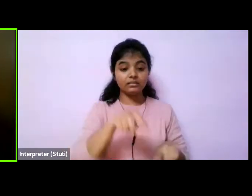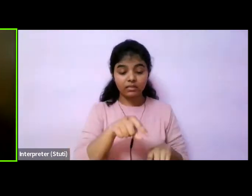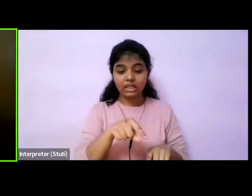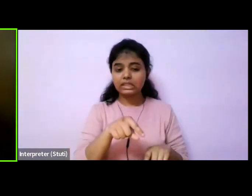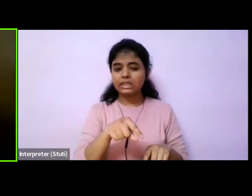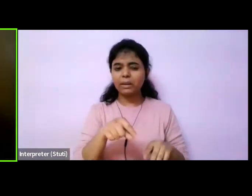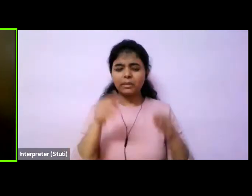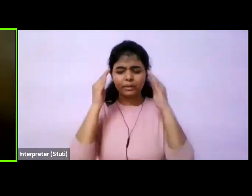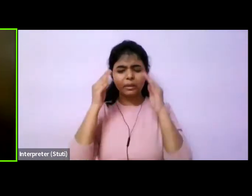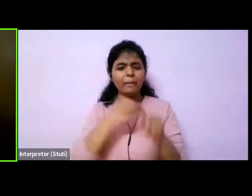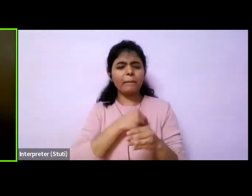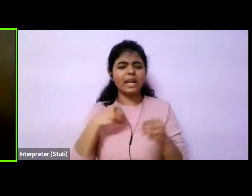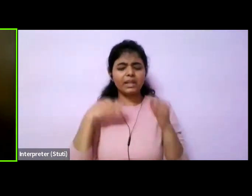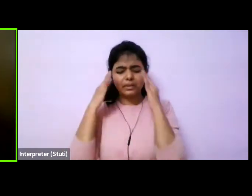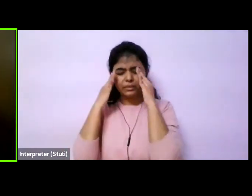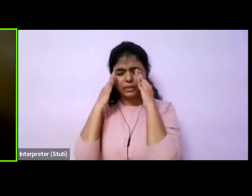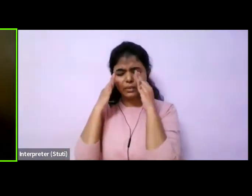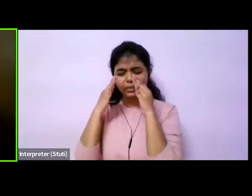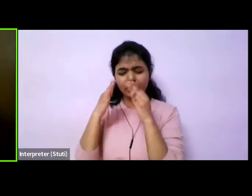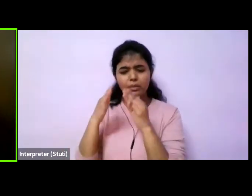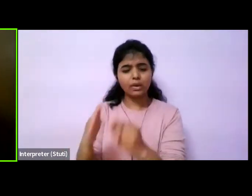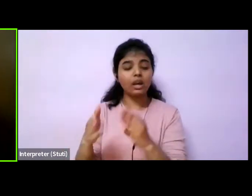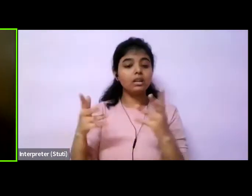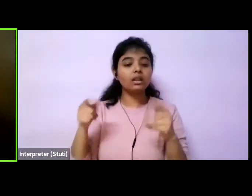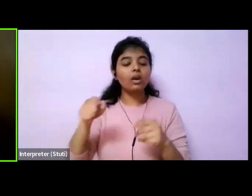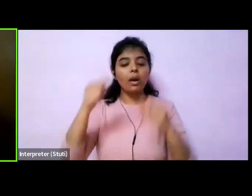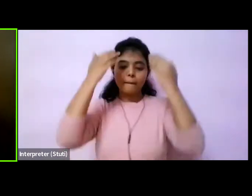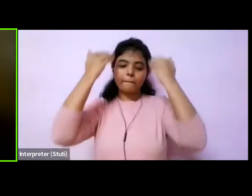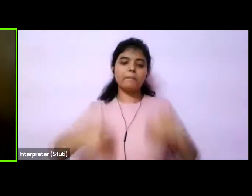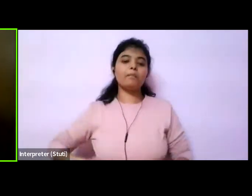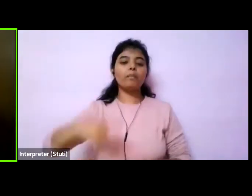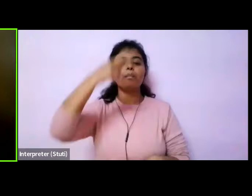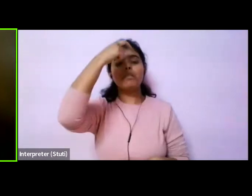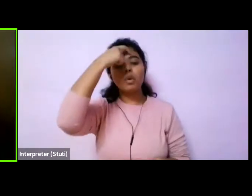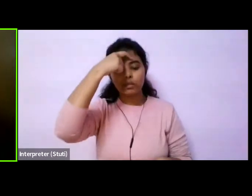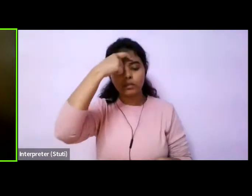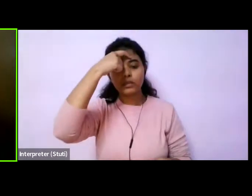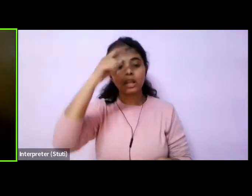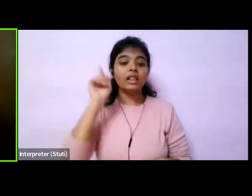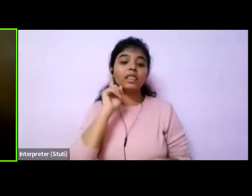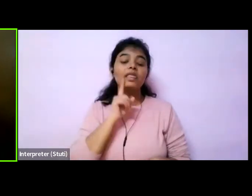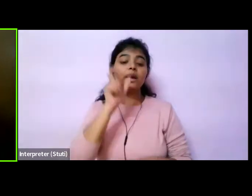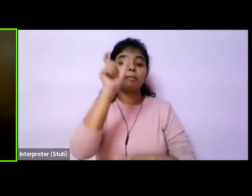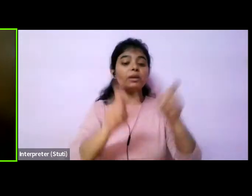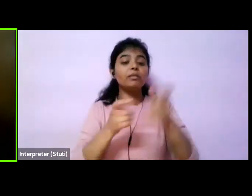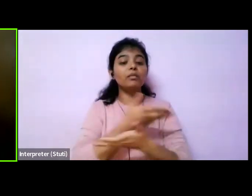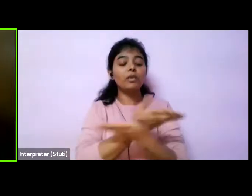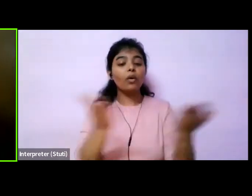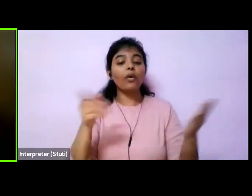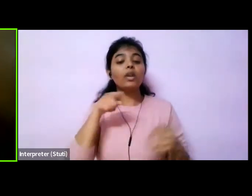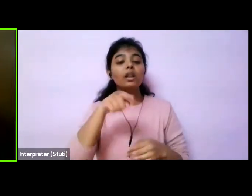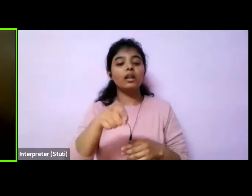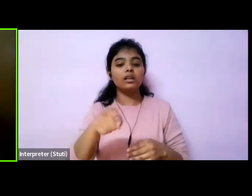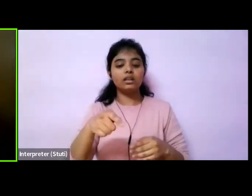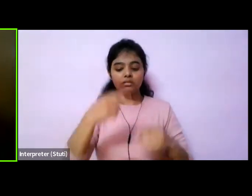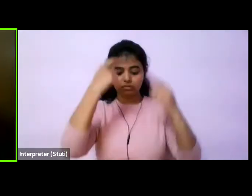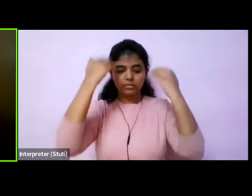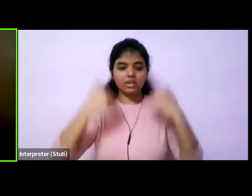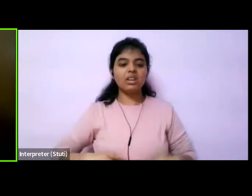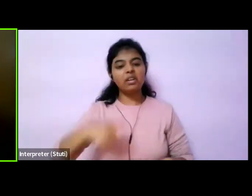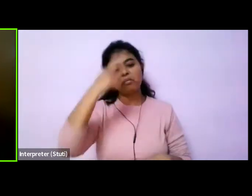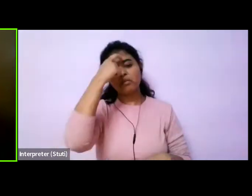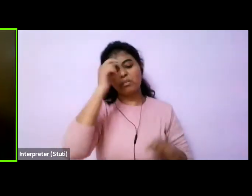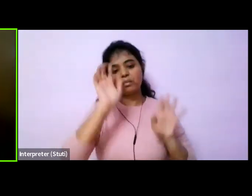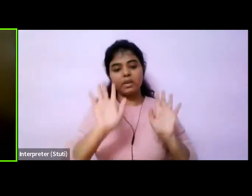narrowly medical conception of deafness as a bodily problem. It ascribes to deaf people, in Goffman's terms, spoiled identities.